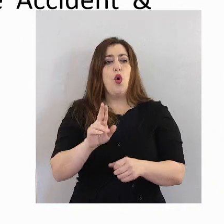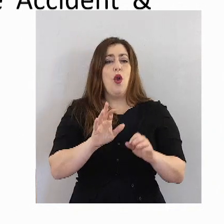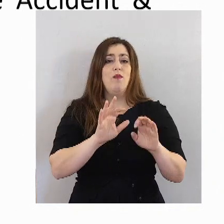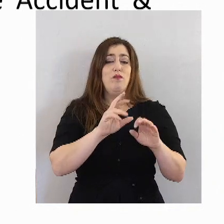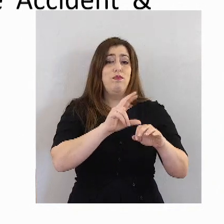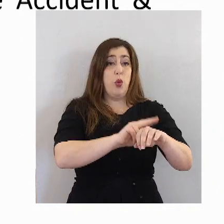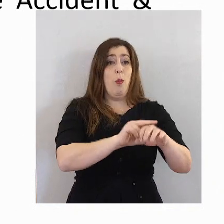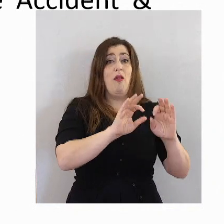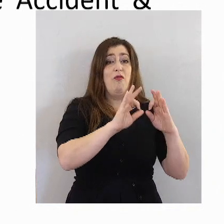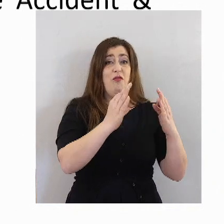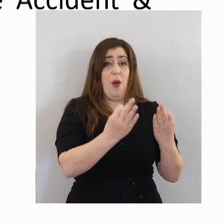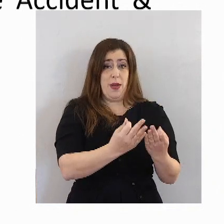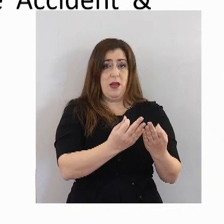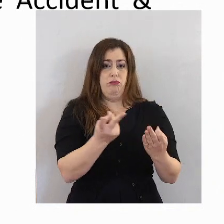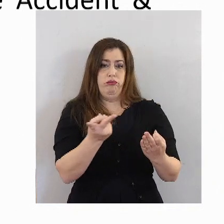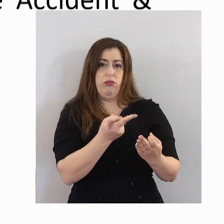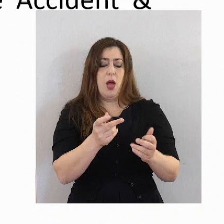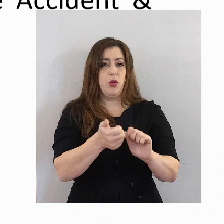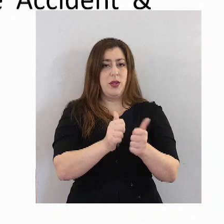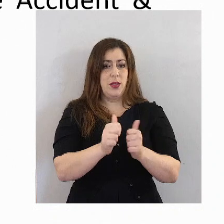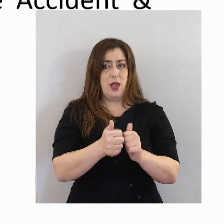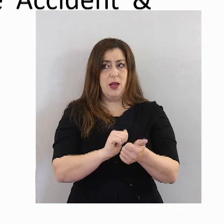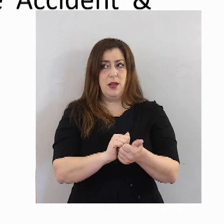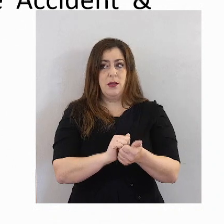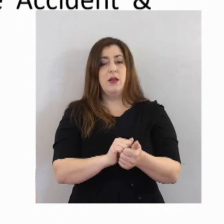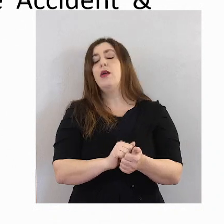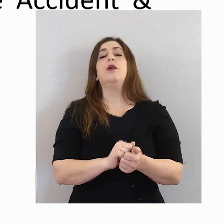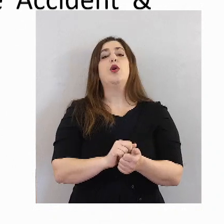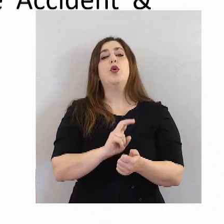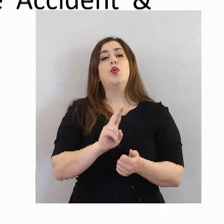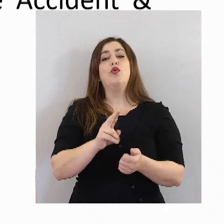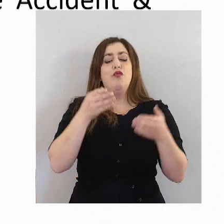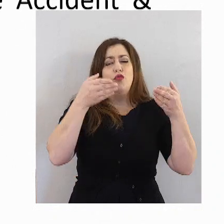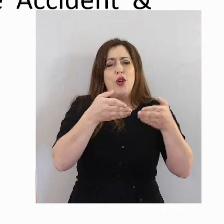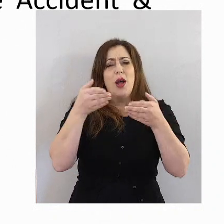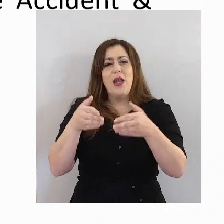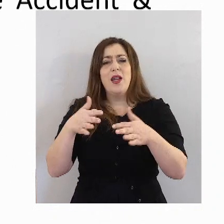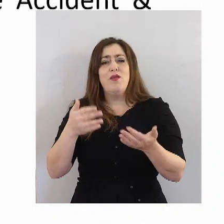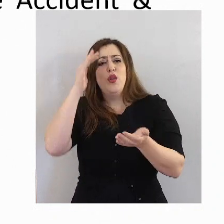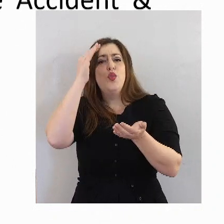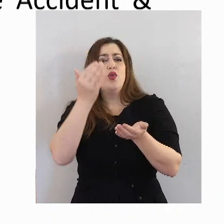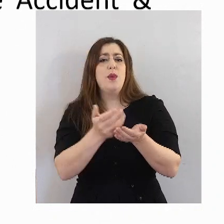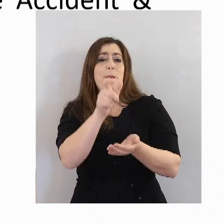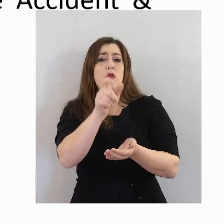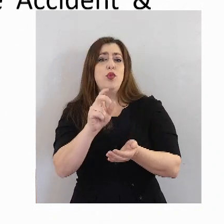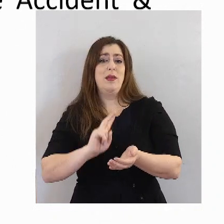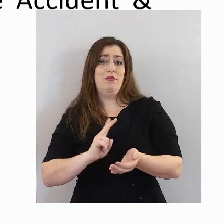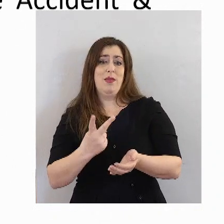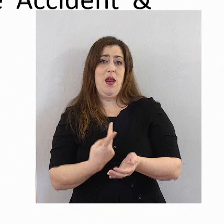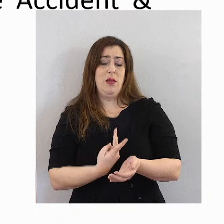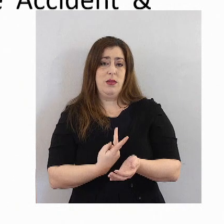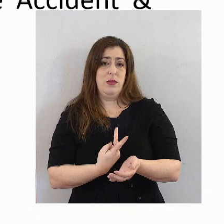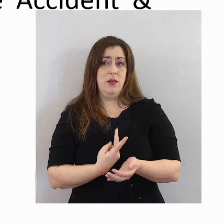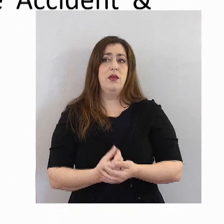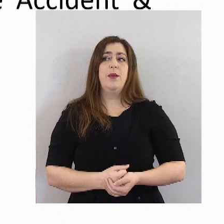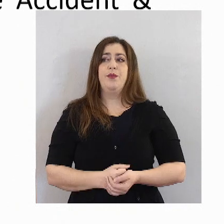that's focused specifically, both of these, on caring for trans patients. Both were originally intended to be delivered